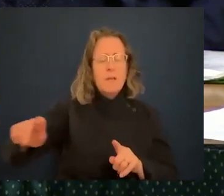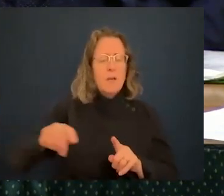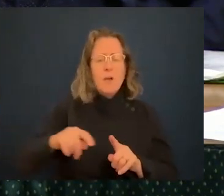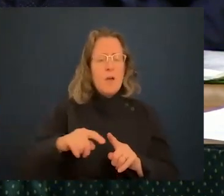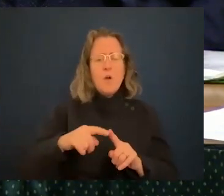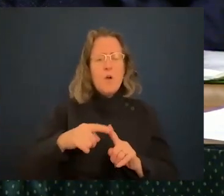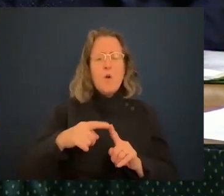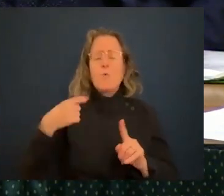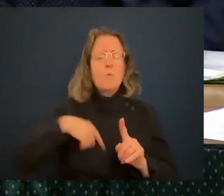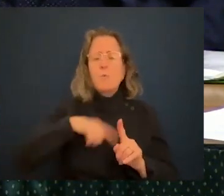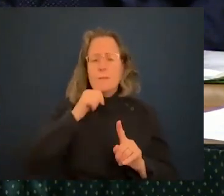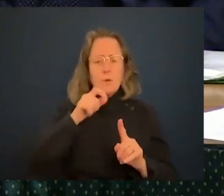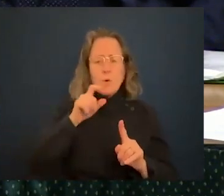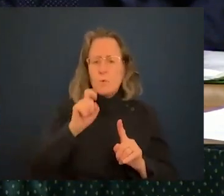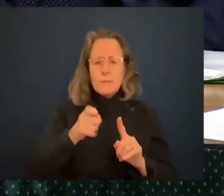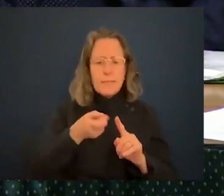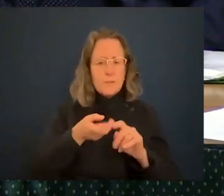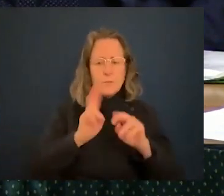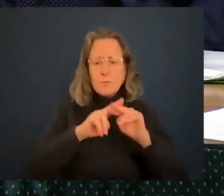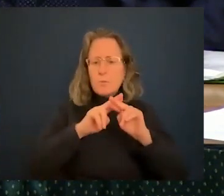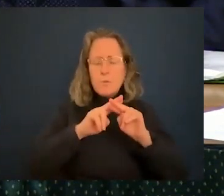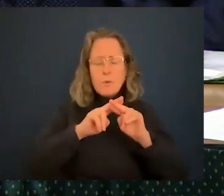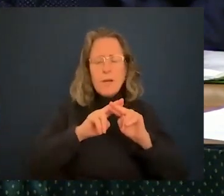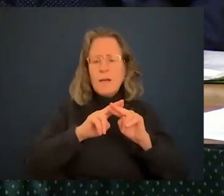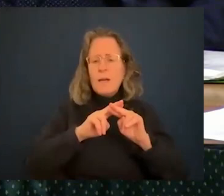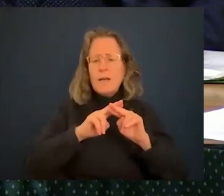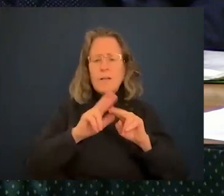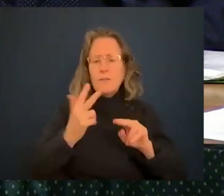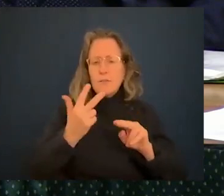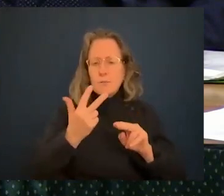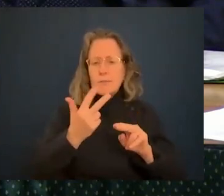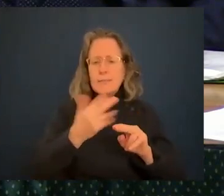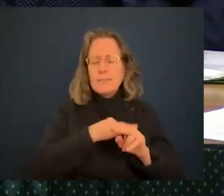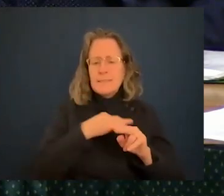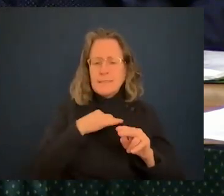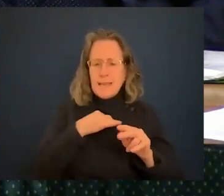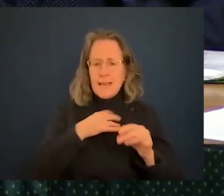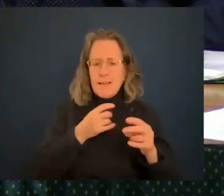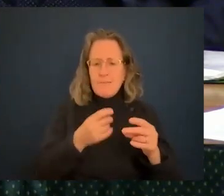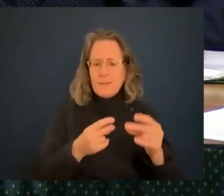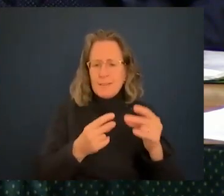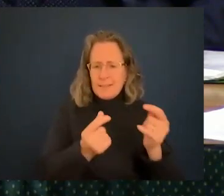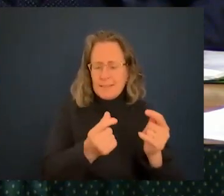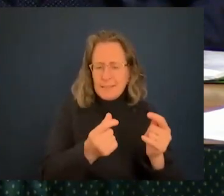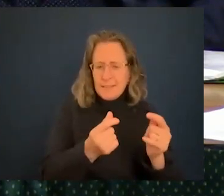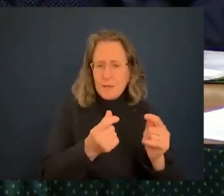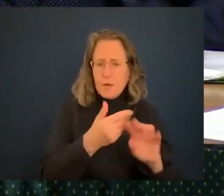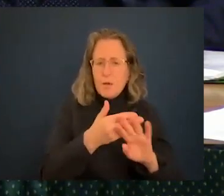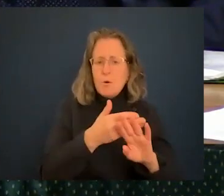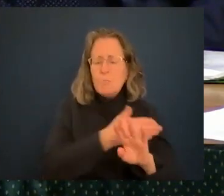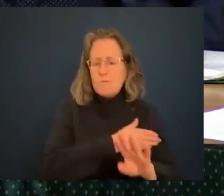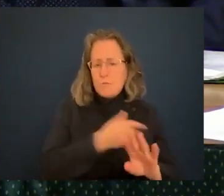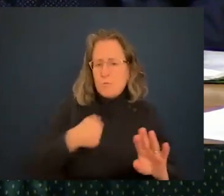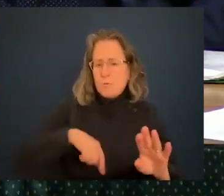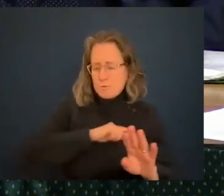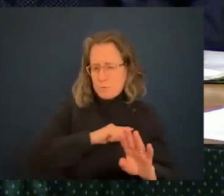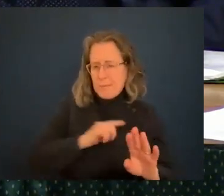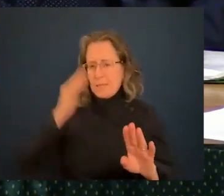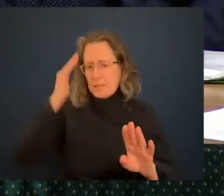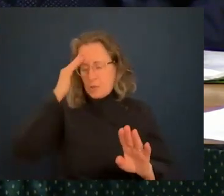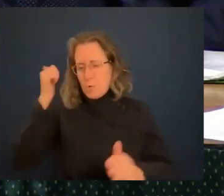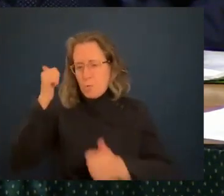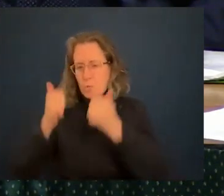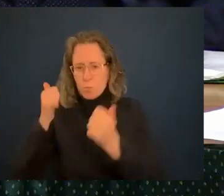operationalized in the general fund budget until we know what direction we're going in there are two options